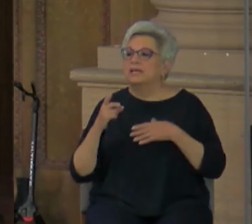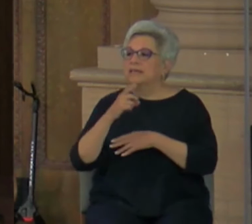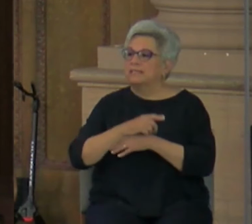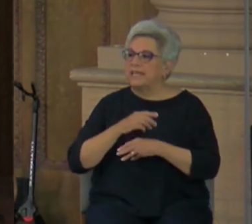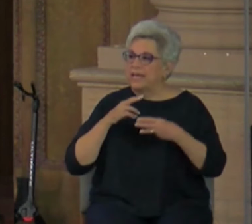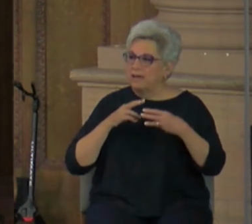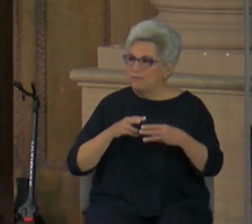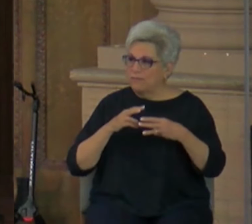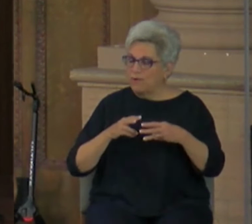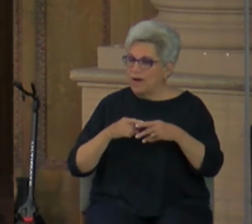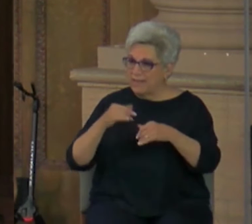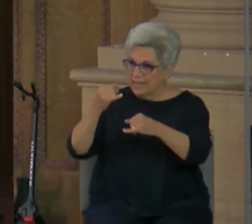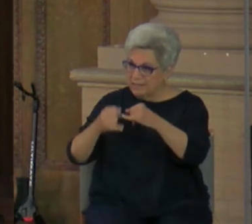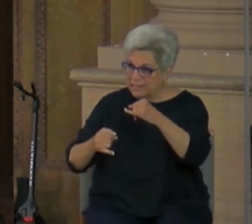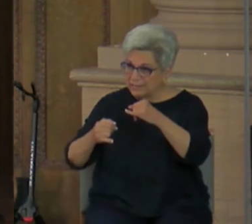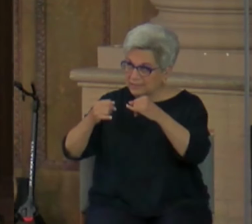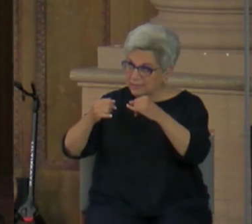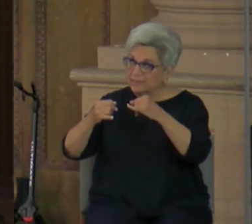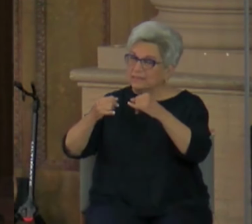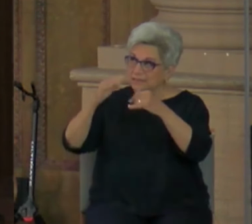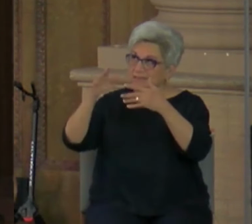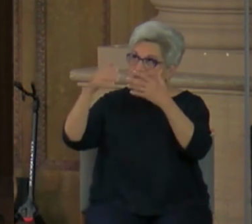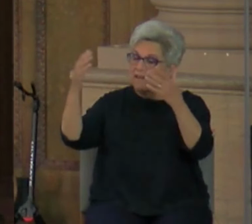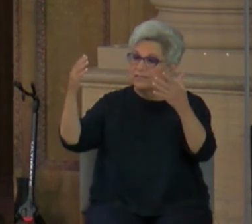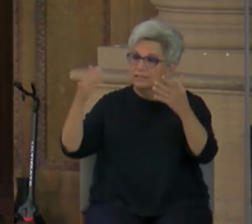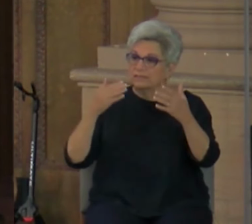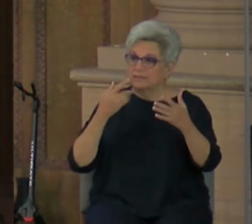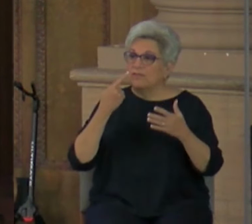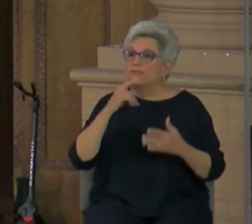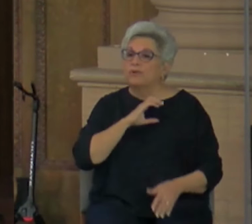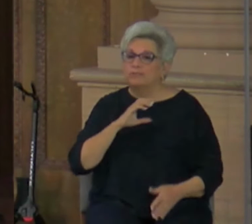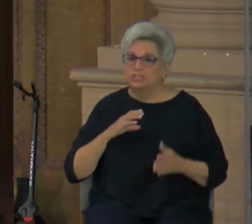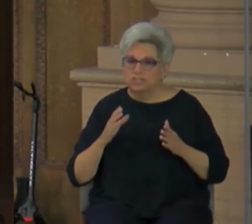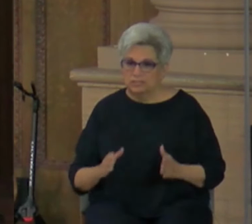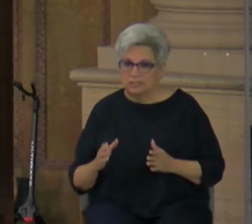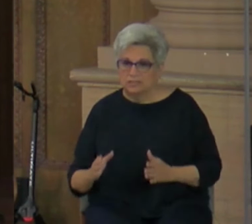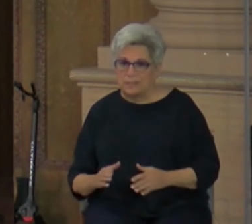war, and then afterwards there is good to come for Christians.